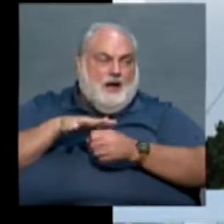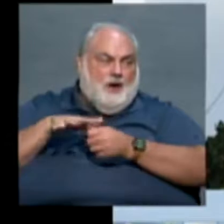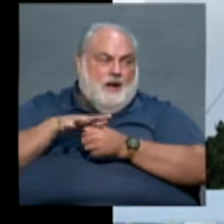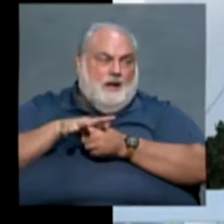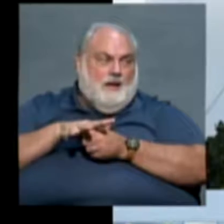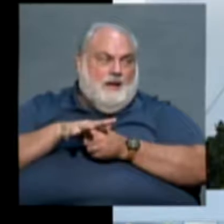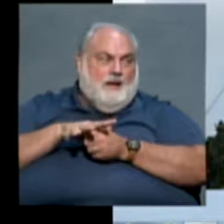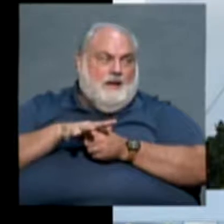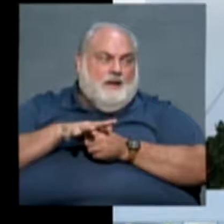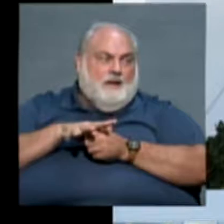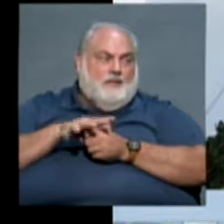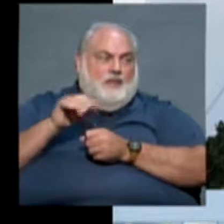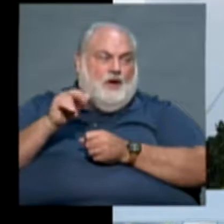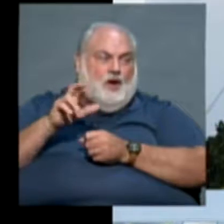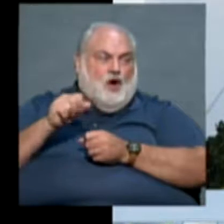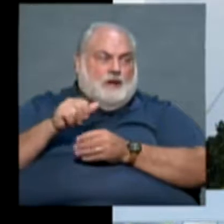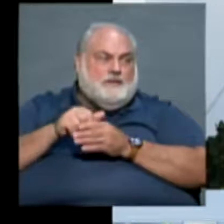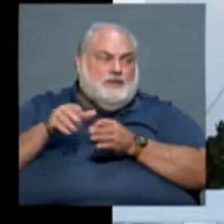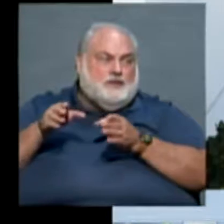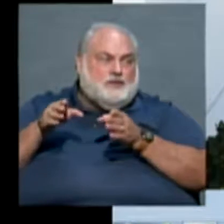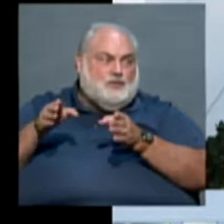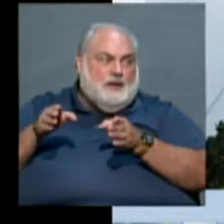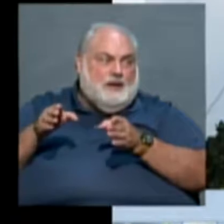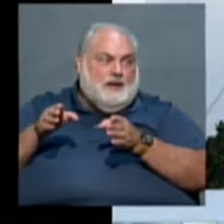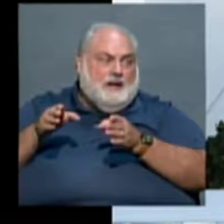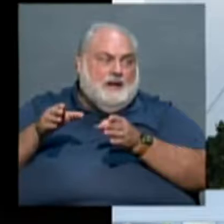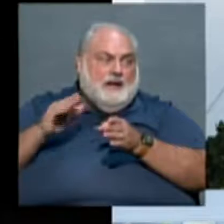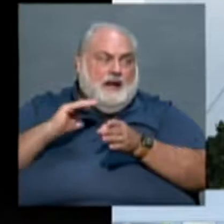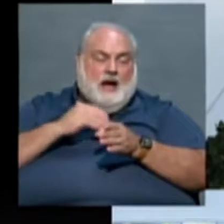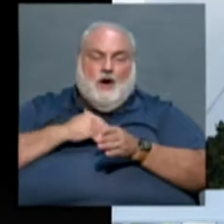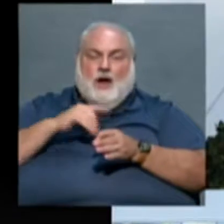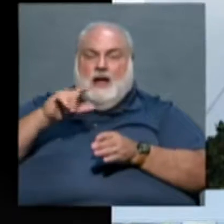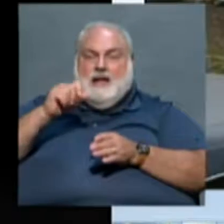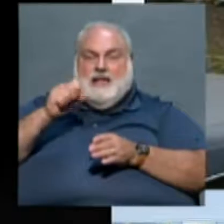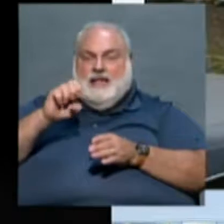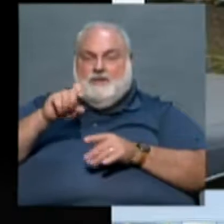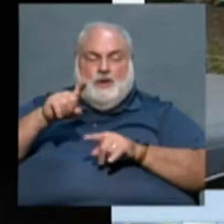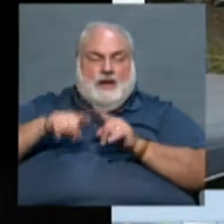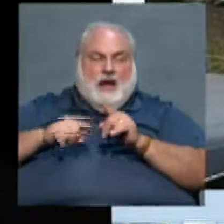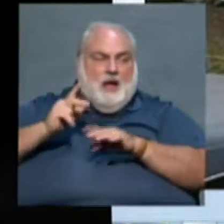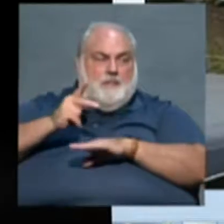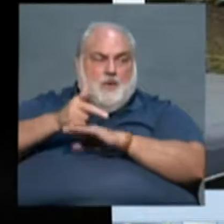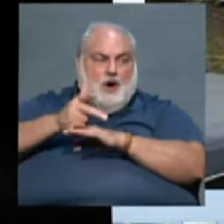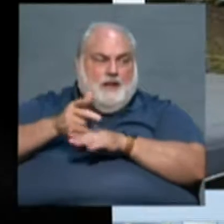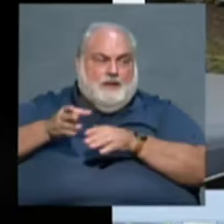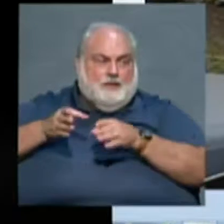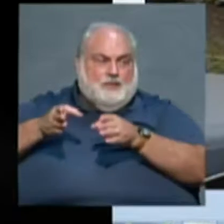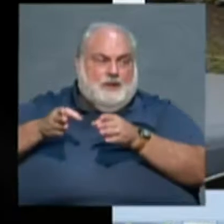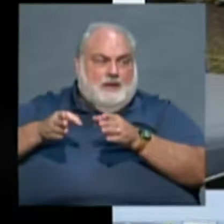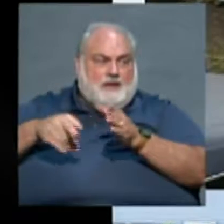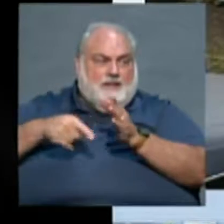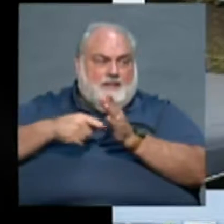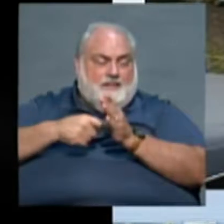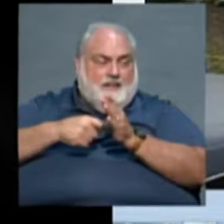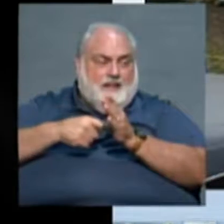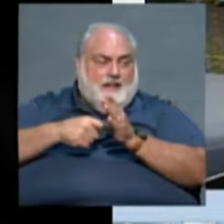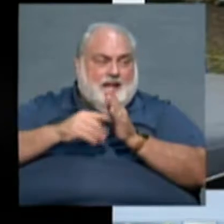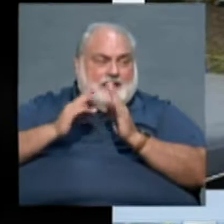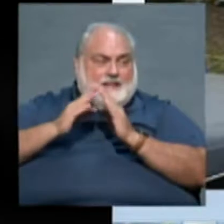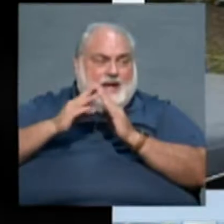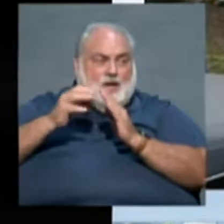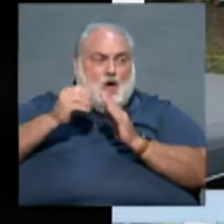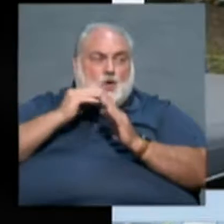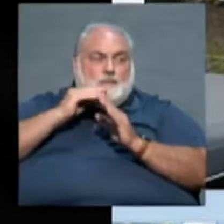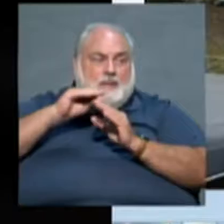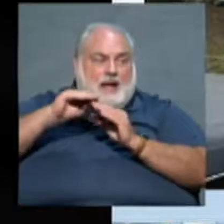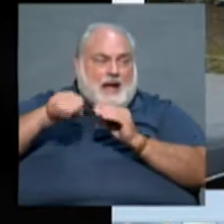These are the cars that are in the street. It's in our lease that you cannot park in the street. You see the townhome right behind